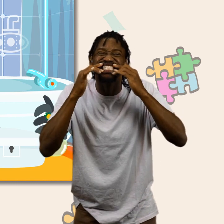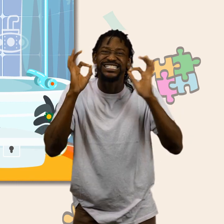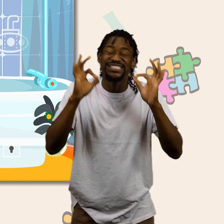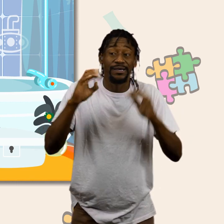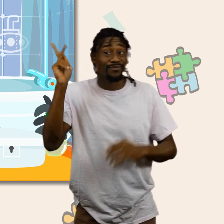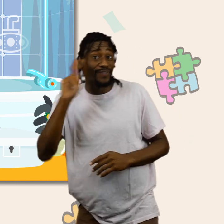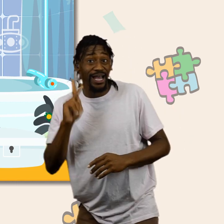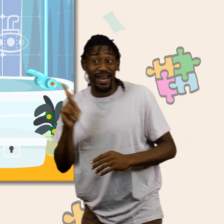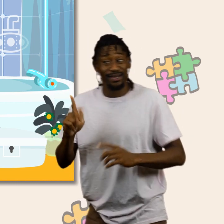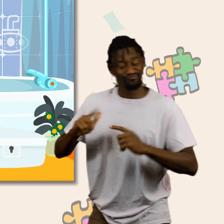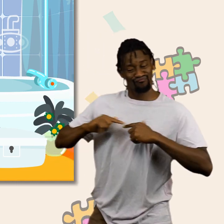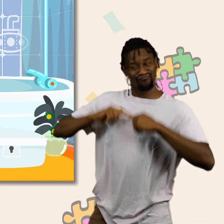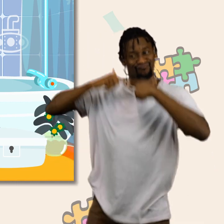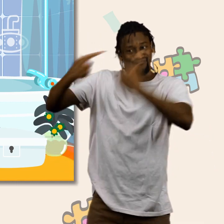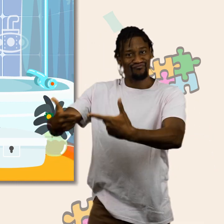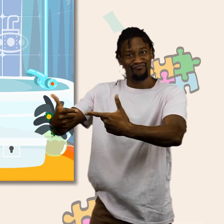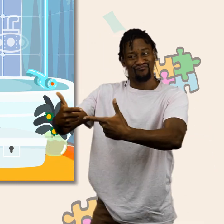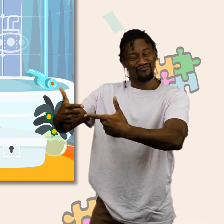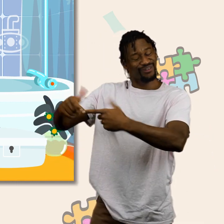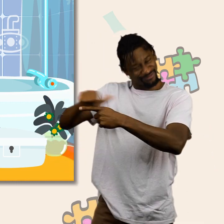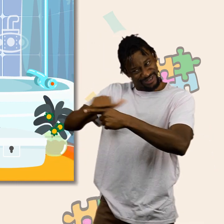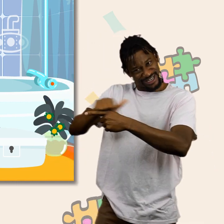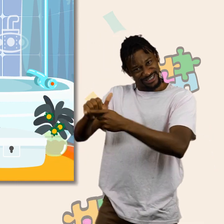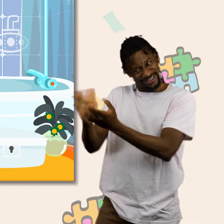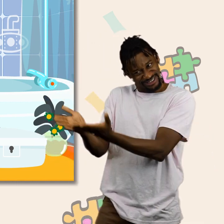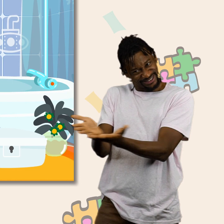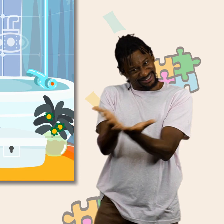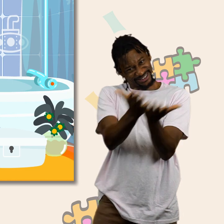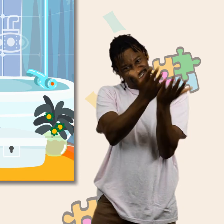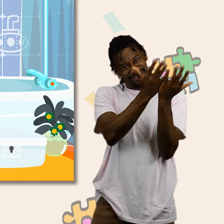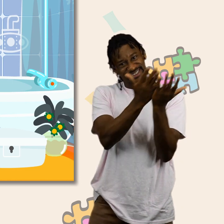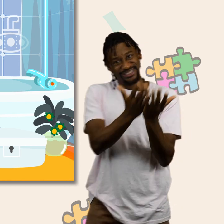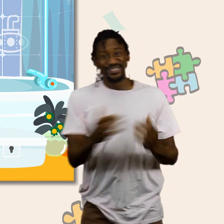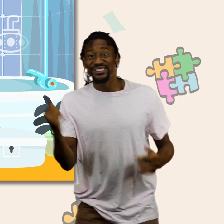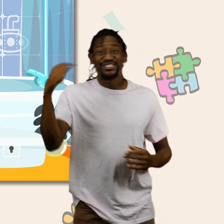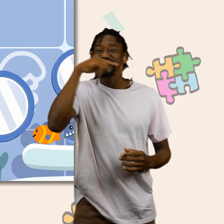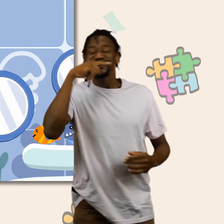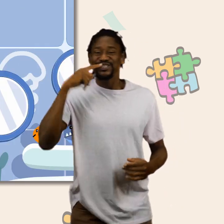Phoebe, it's your turn. Practice what we've learned today.